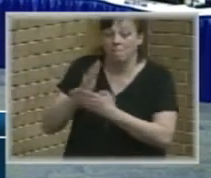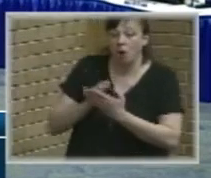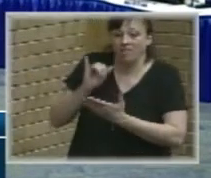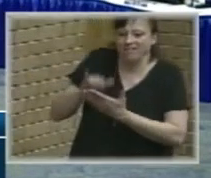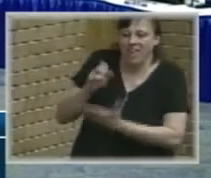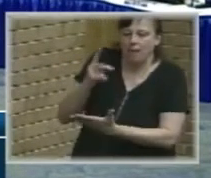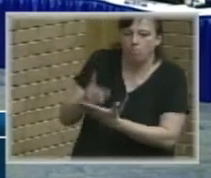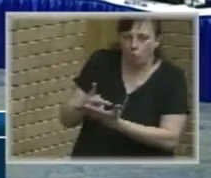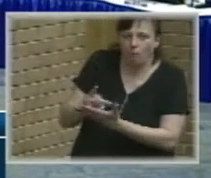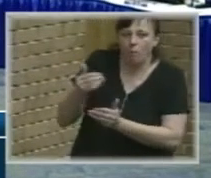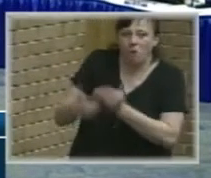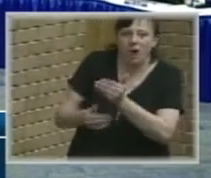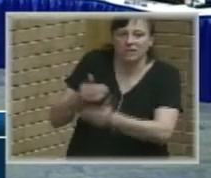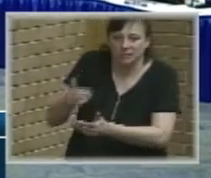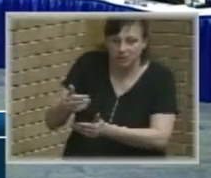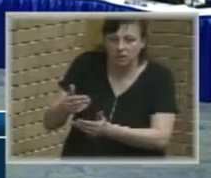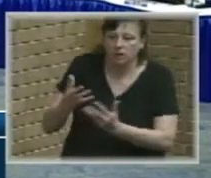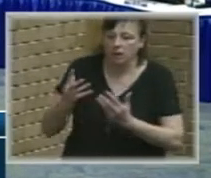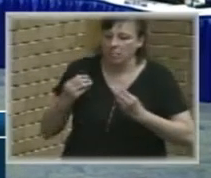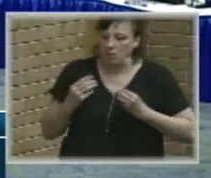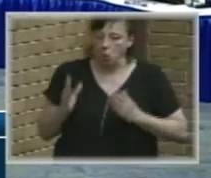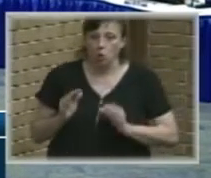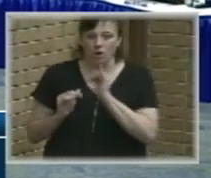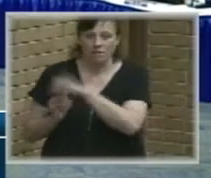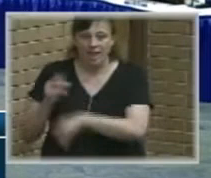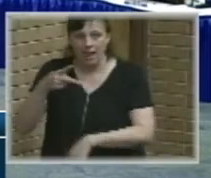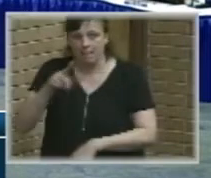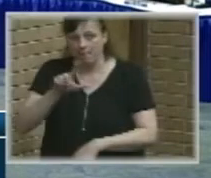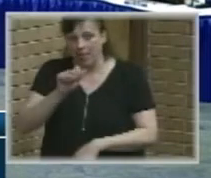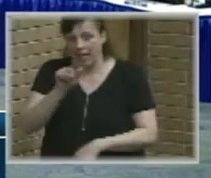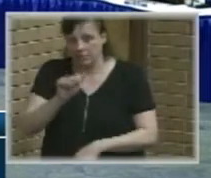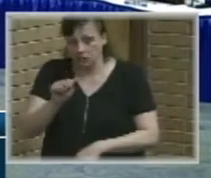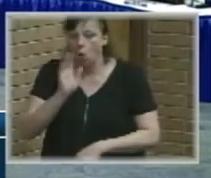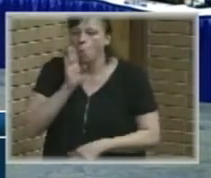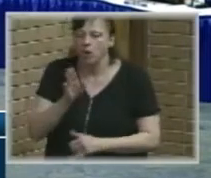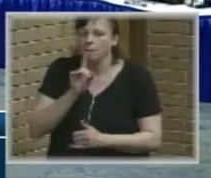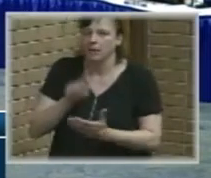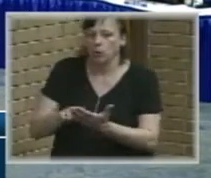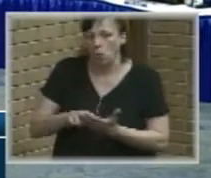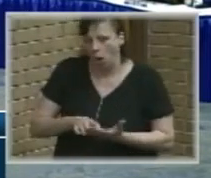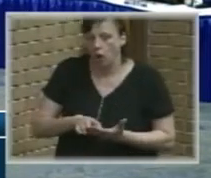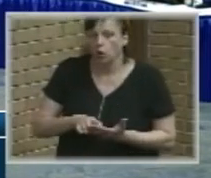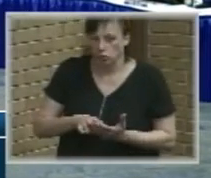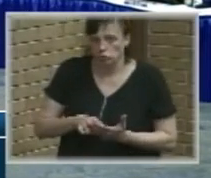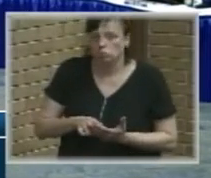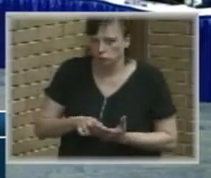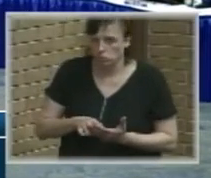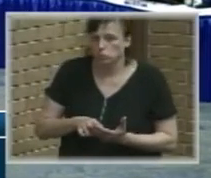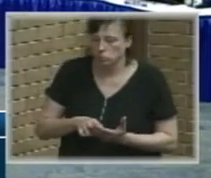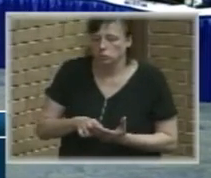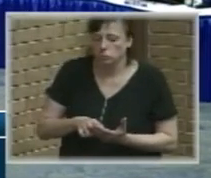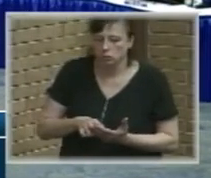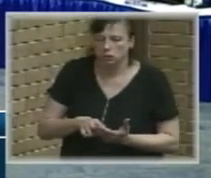the owner of the plaza will be required to